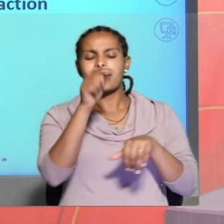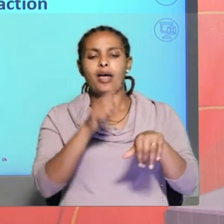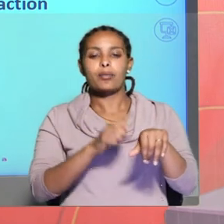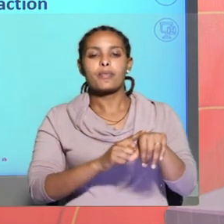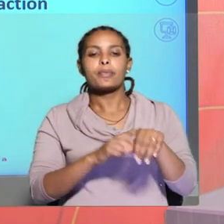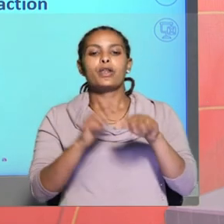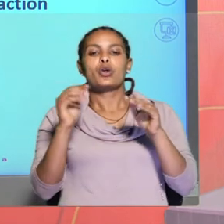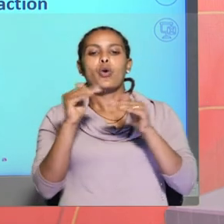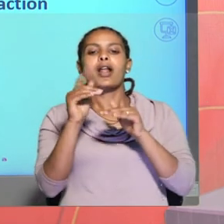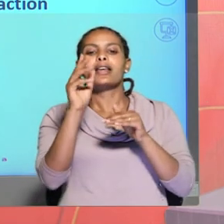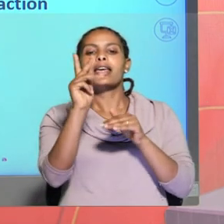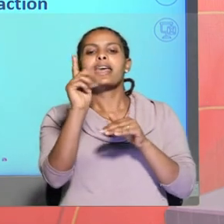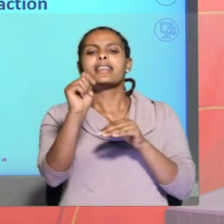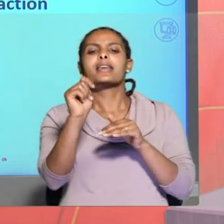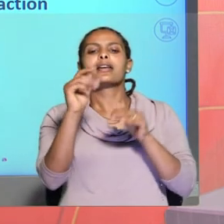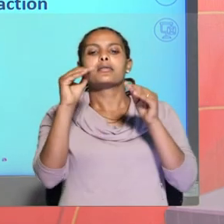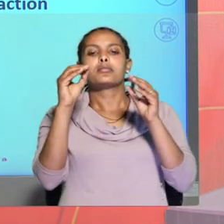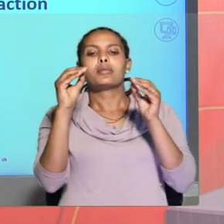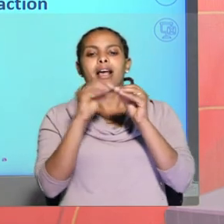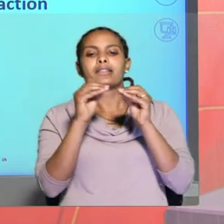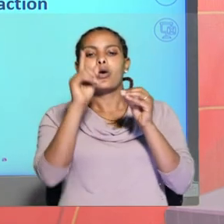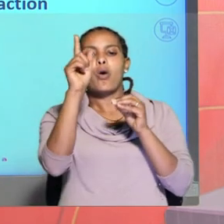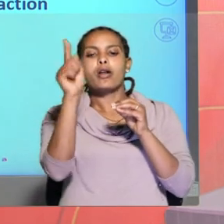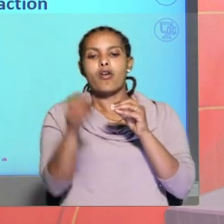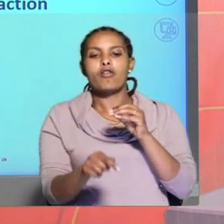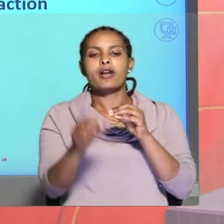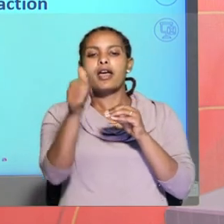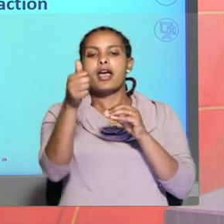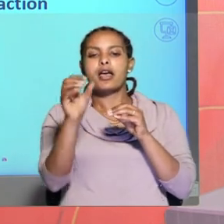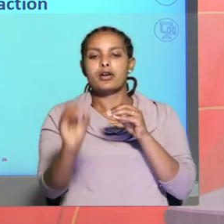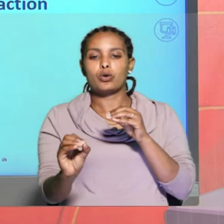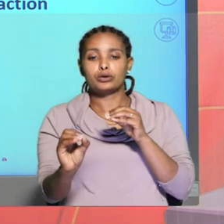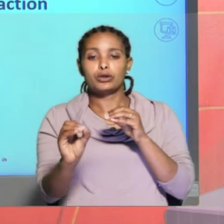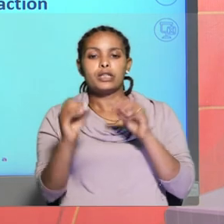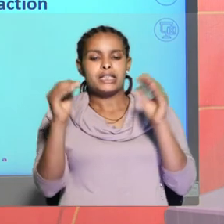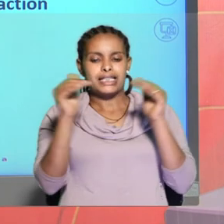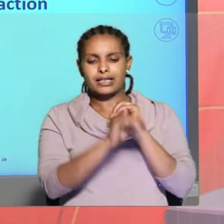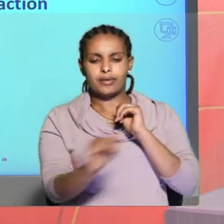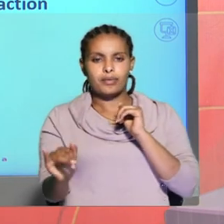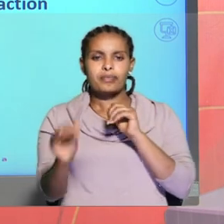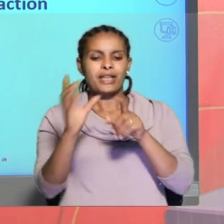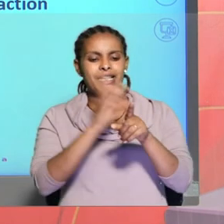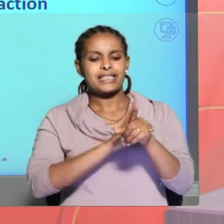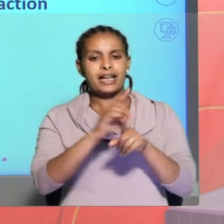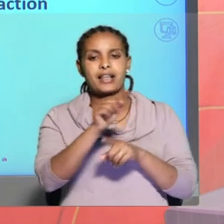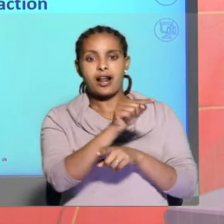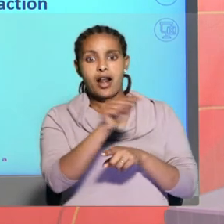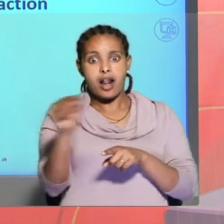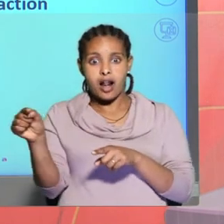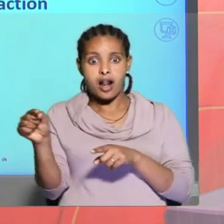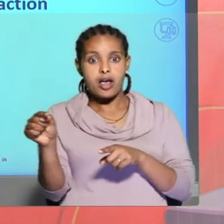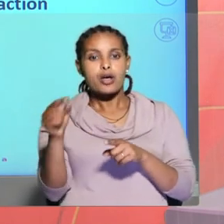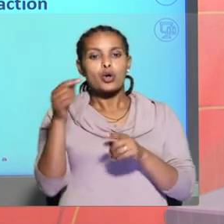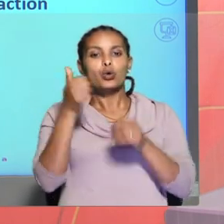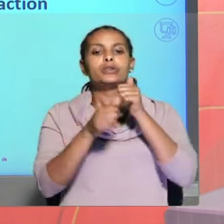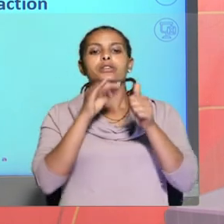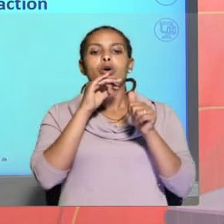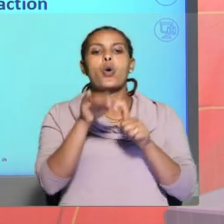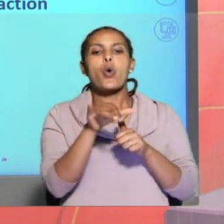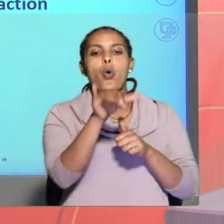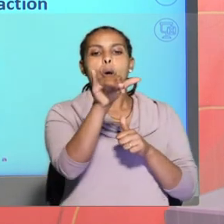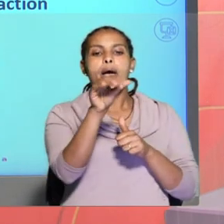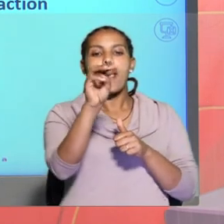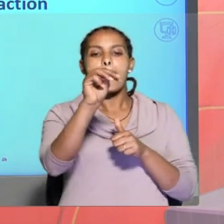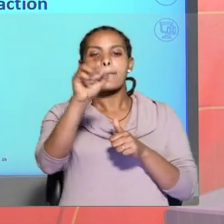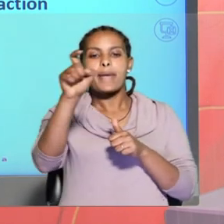t equal kt plus one over a naught is similar to equation of a straight line which is y equal